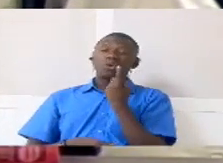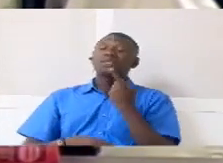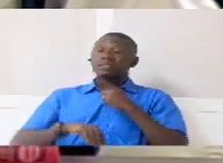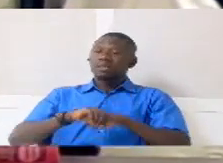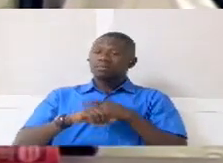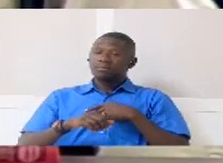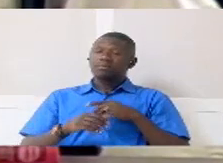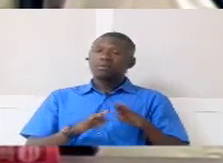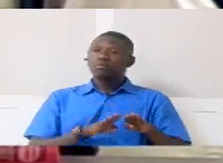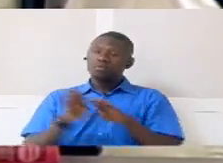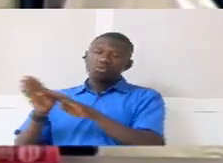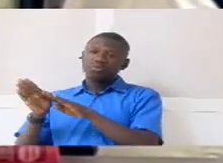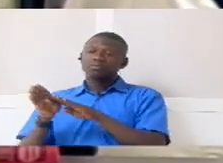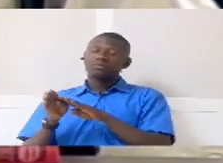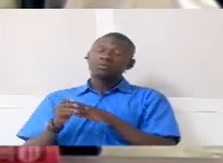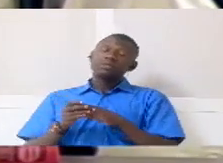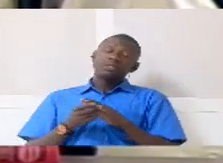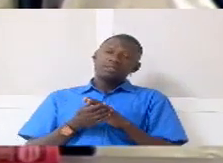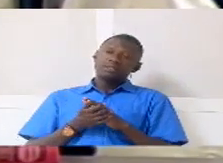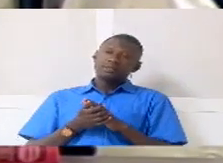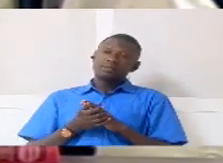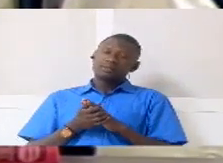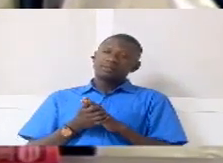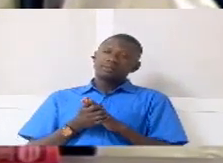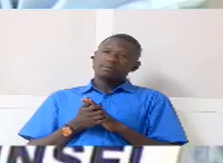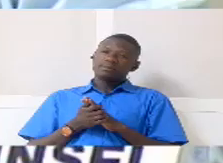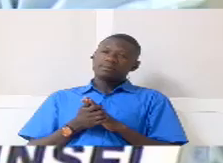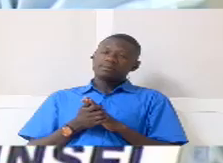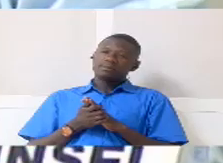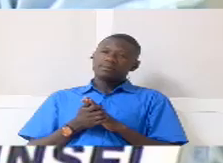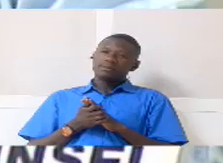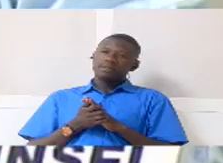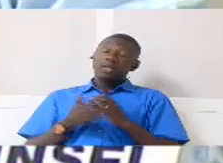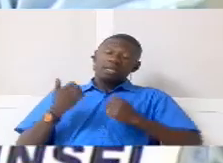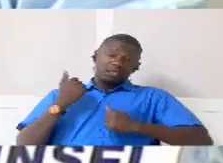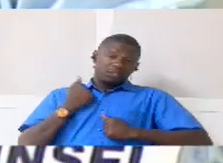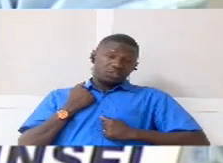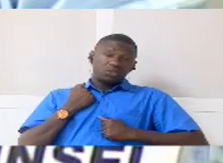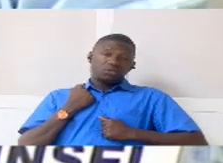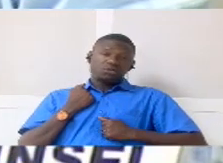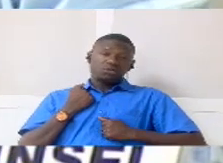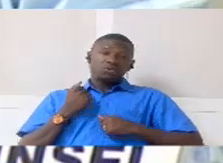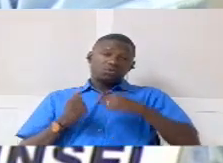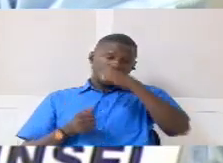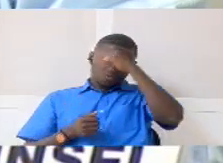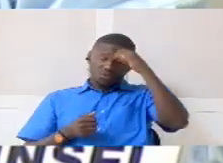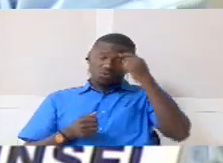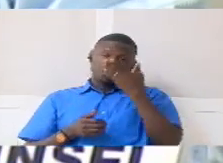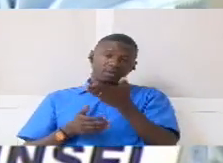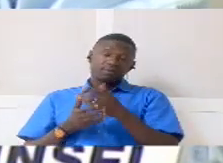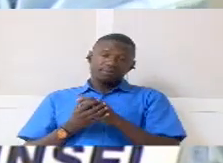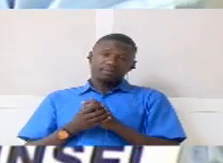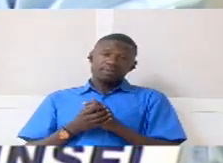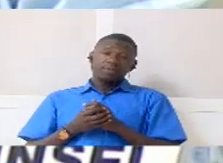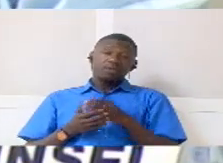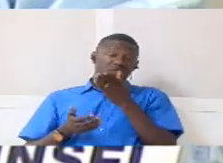that I was moved to the Interior Department. But even while at the Interior Department, you were a staff officer